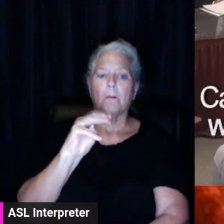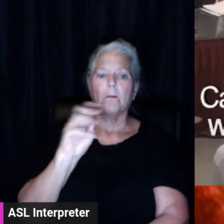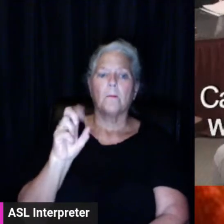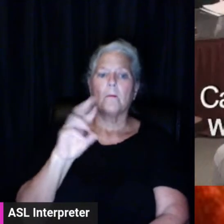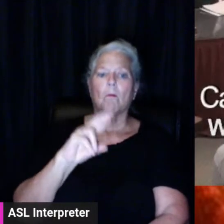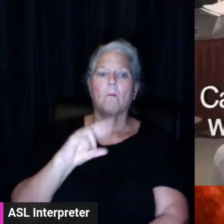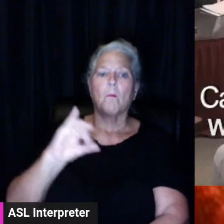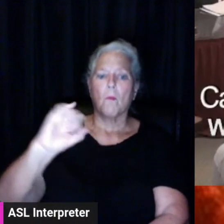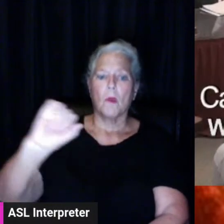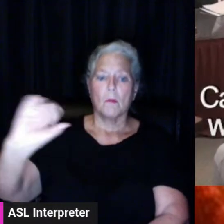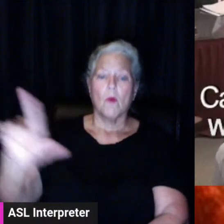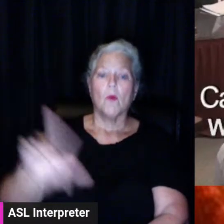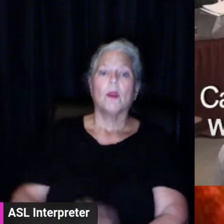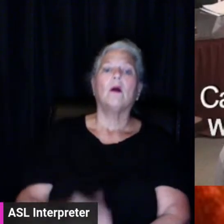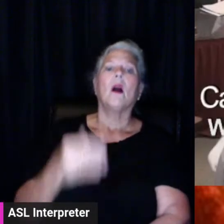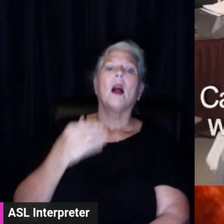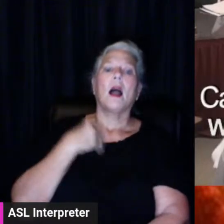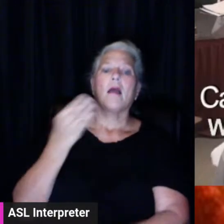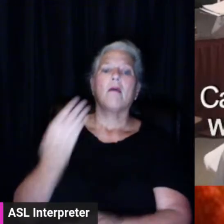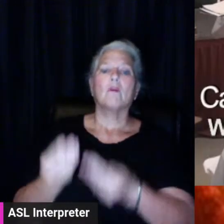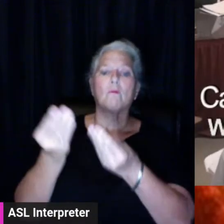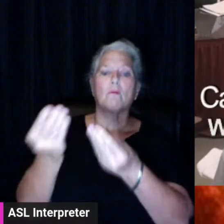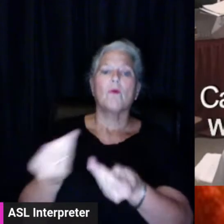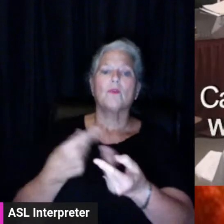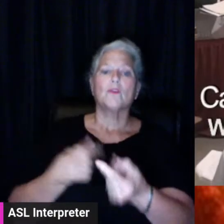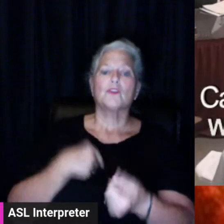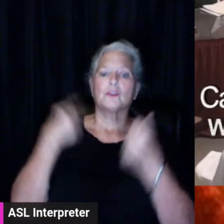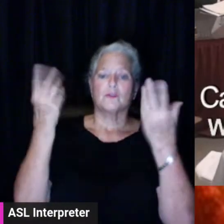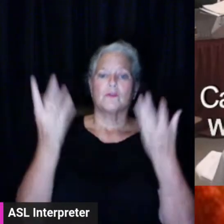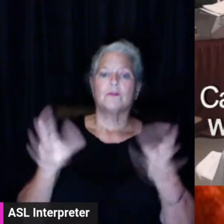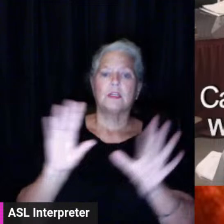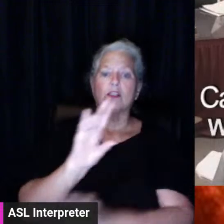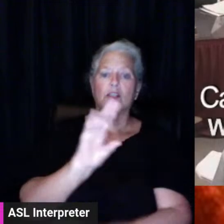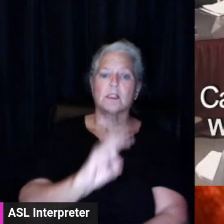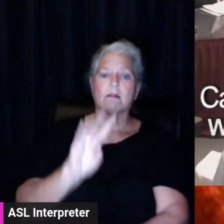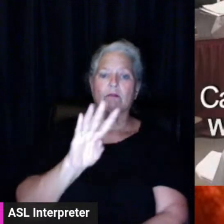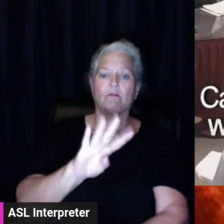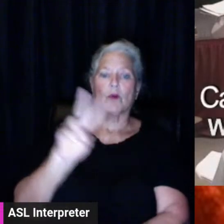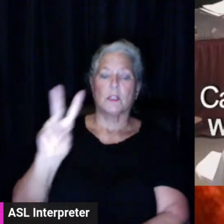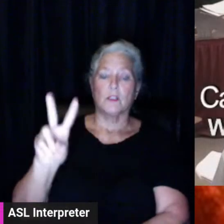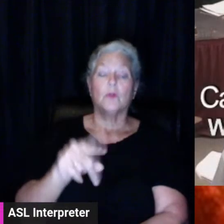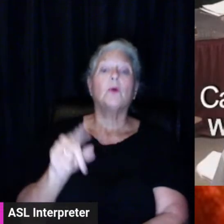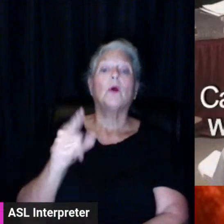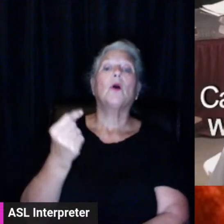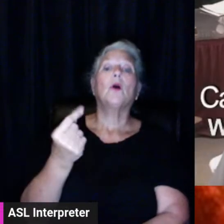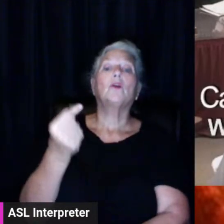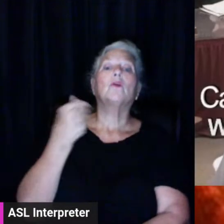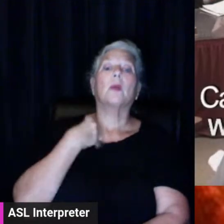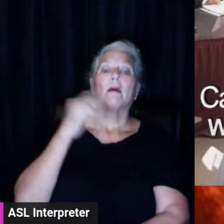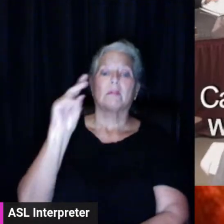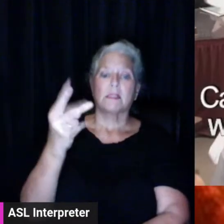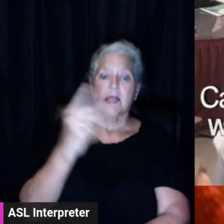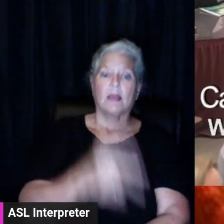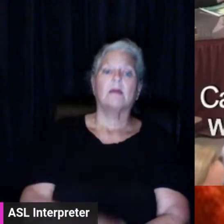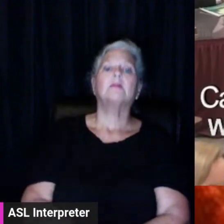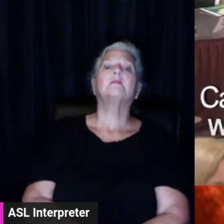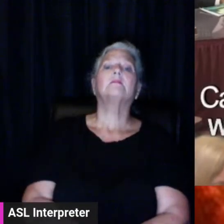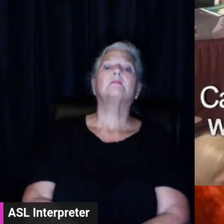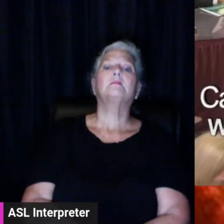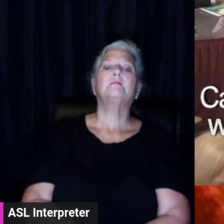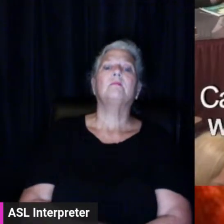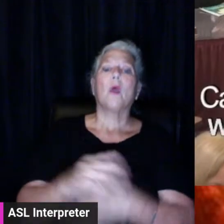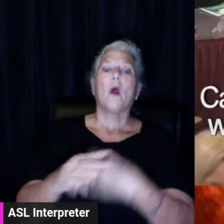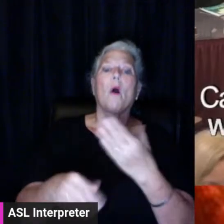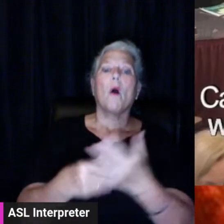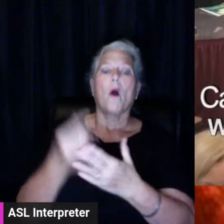have a motion to adjourn at 7:42. So moved. Motion has been made. Do I have a second? Second. Motion has been made and seconded. All those in